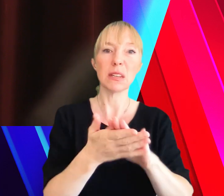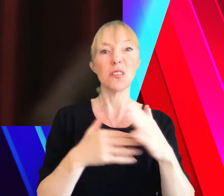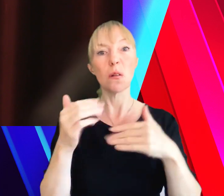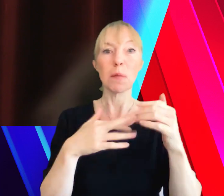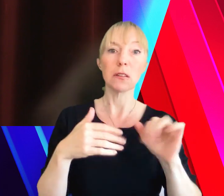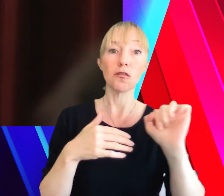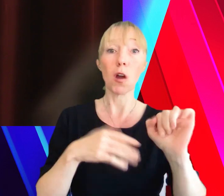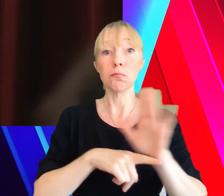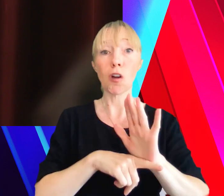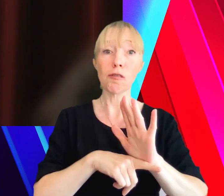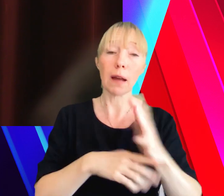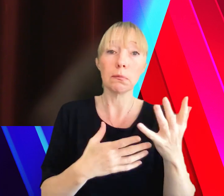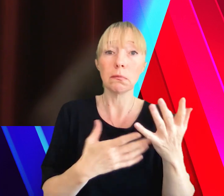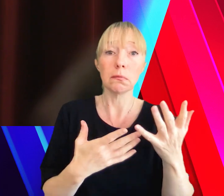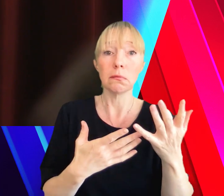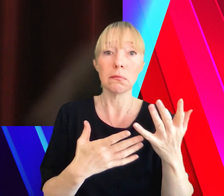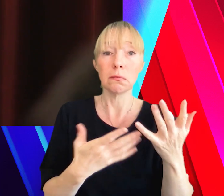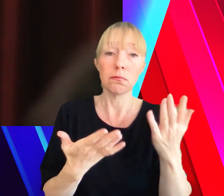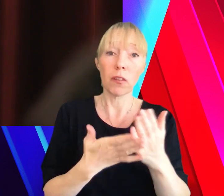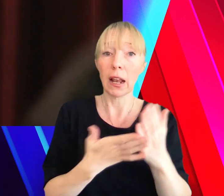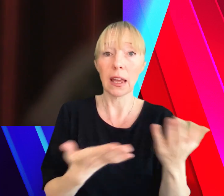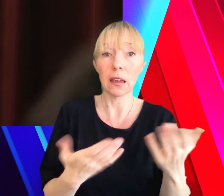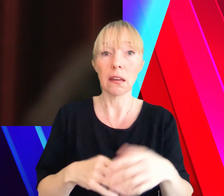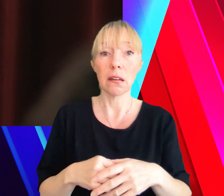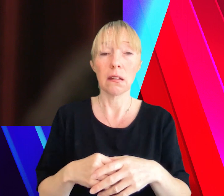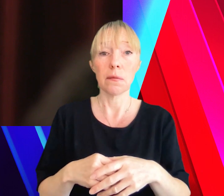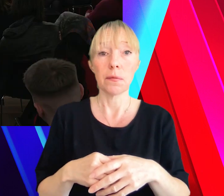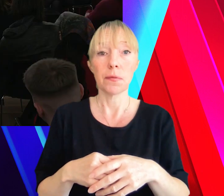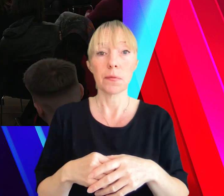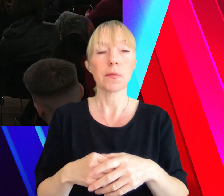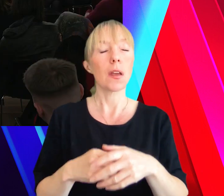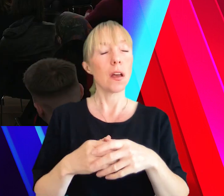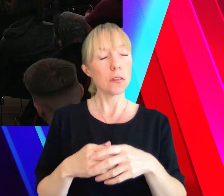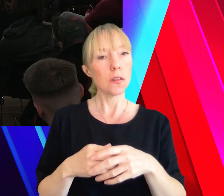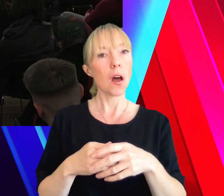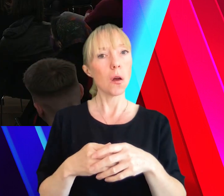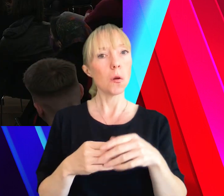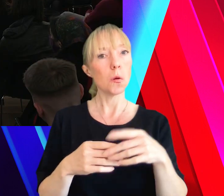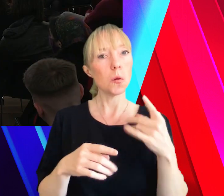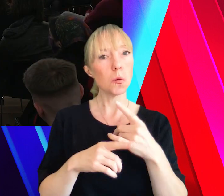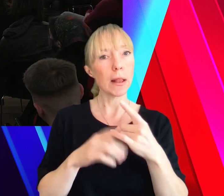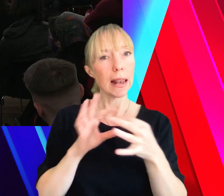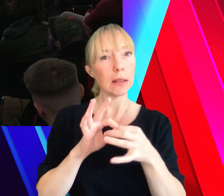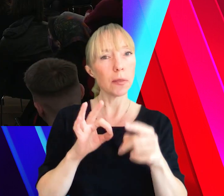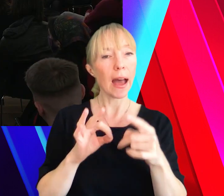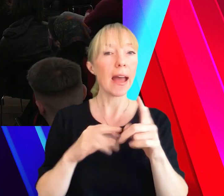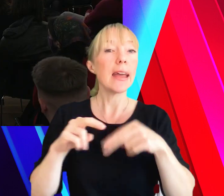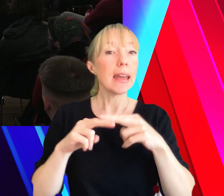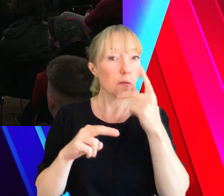can just kind of build your own show basically. Yeah. Yeah, so I guess kind of on that